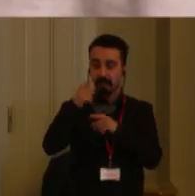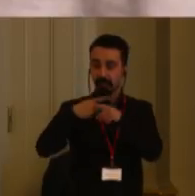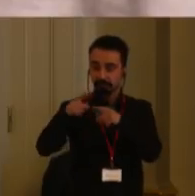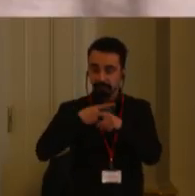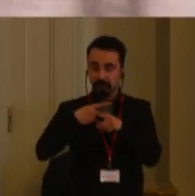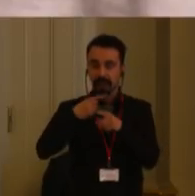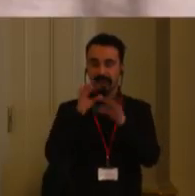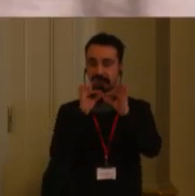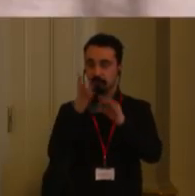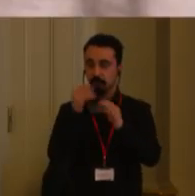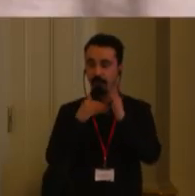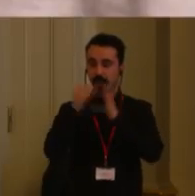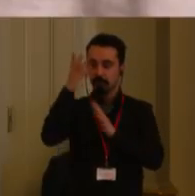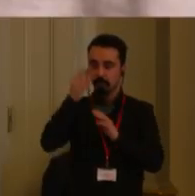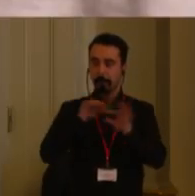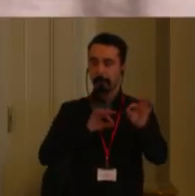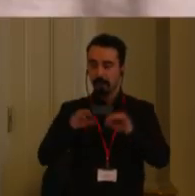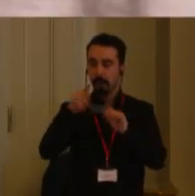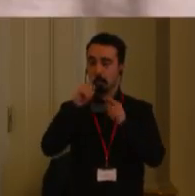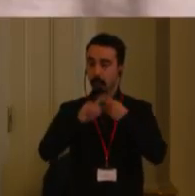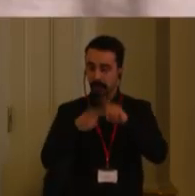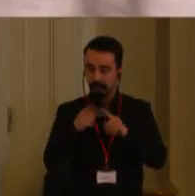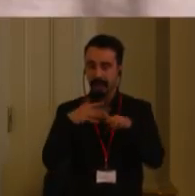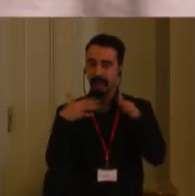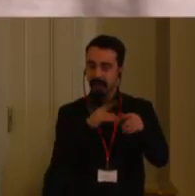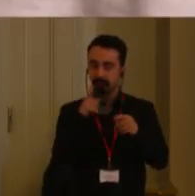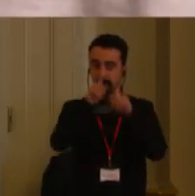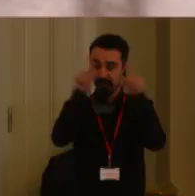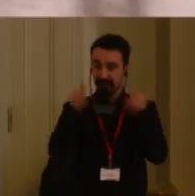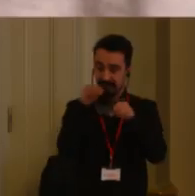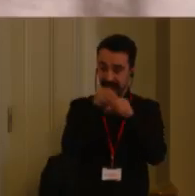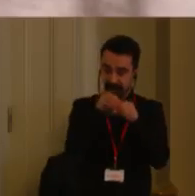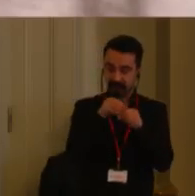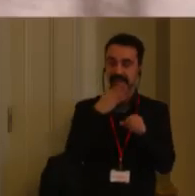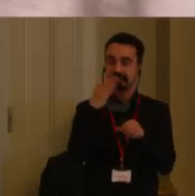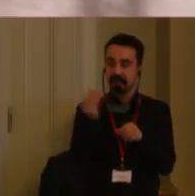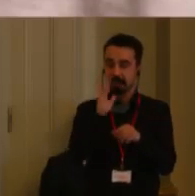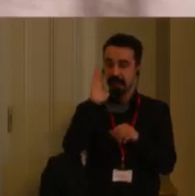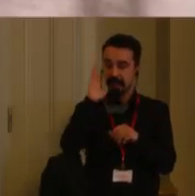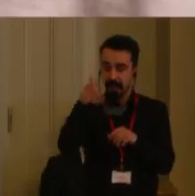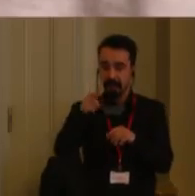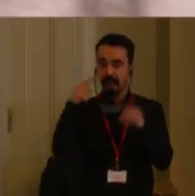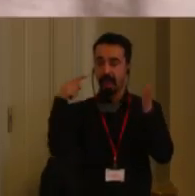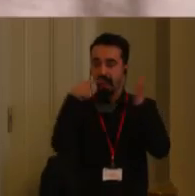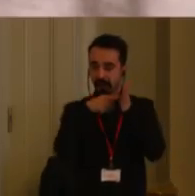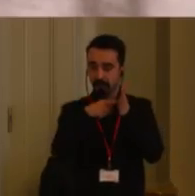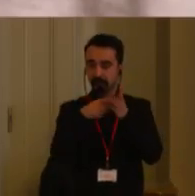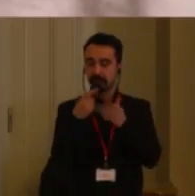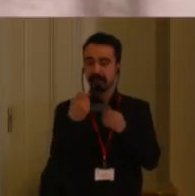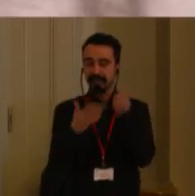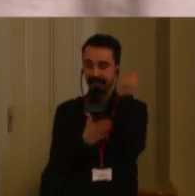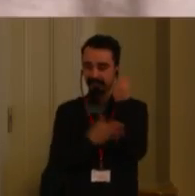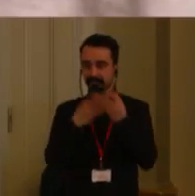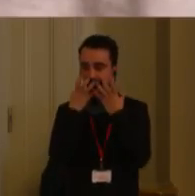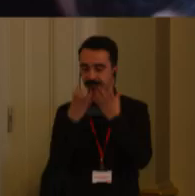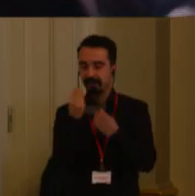and actions to help young people achieve their aspirations. We very much look forward to kicking off